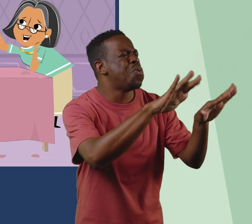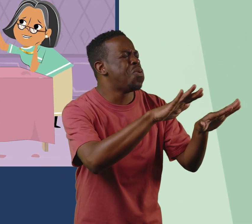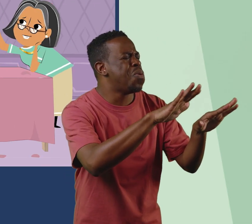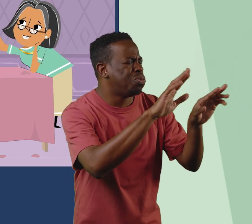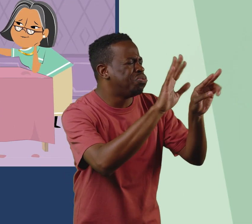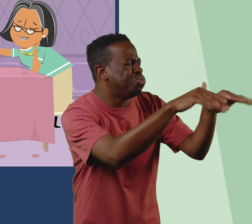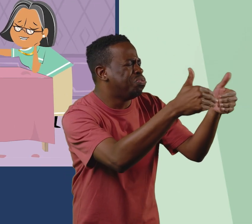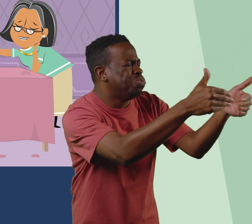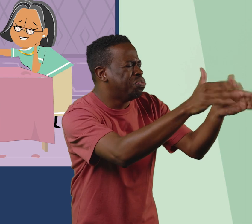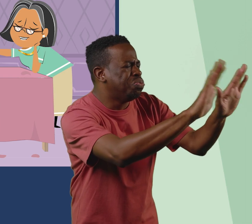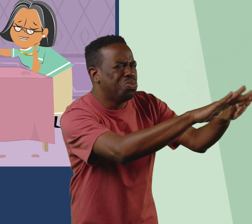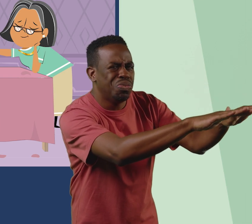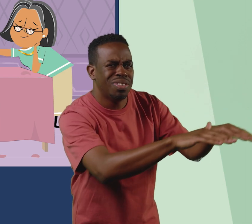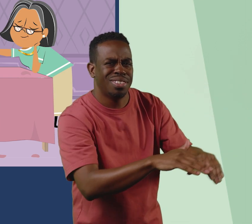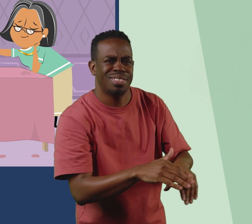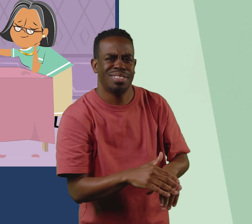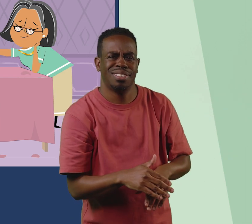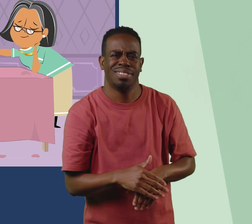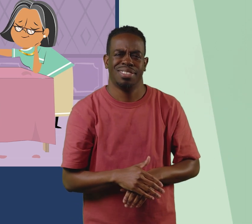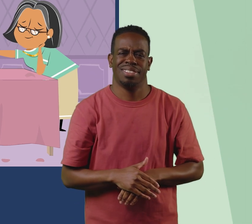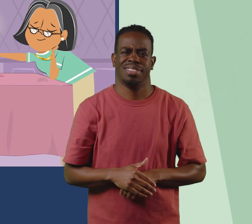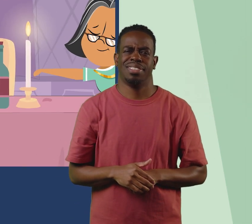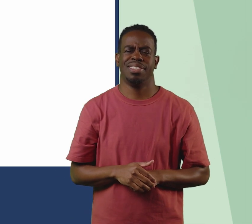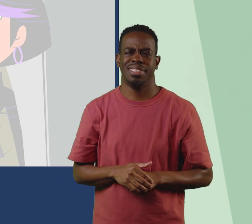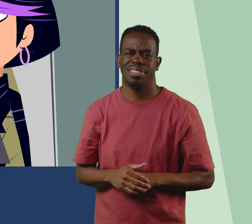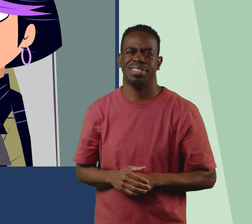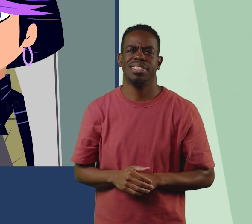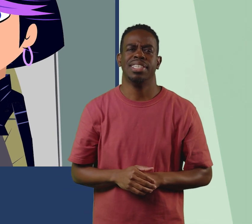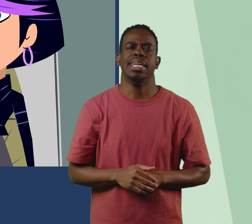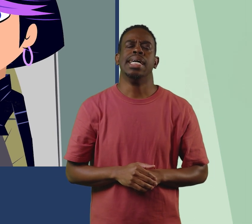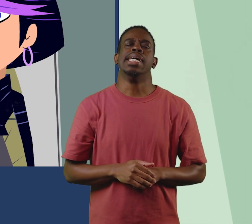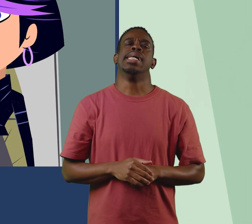Don't mind me.